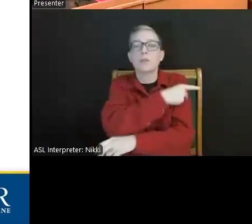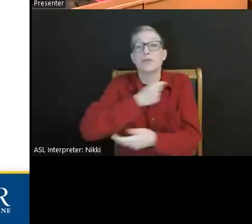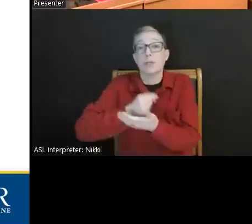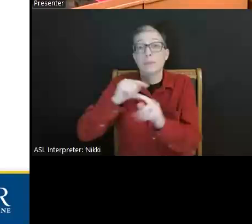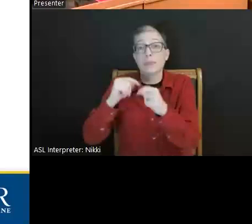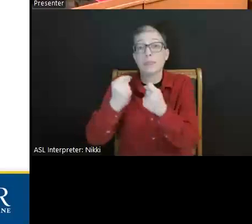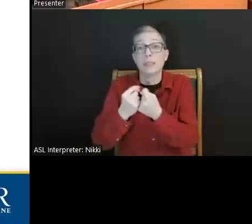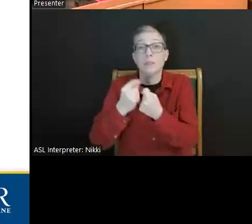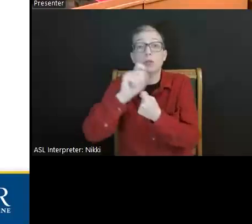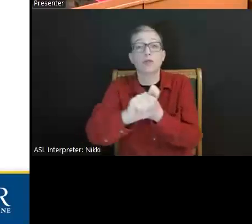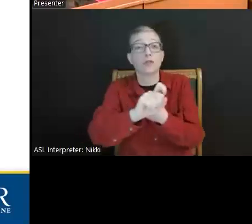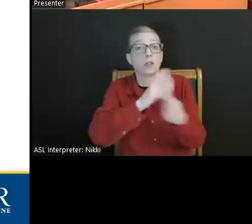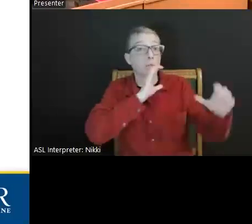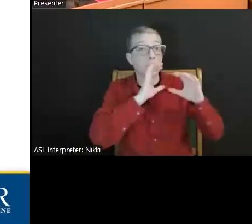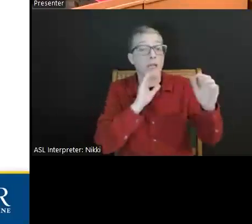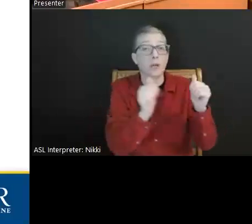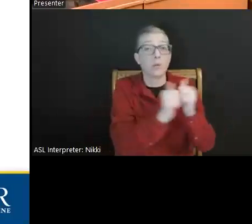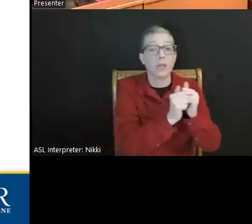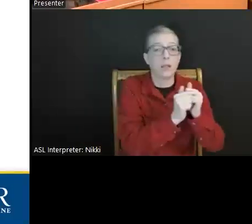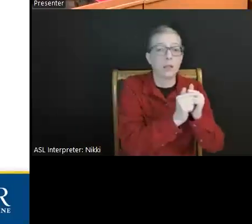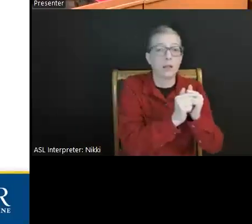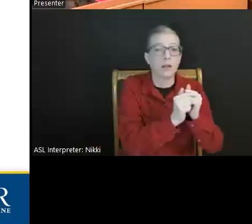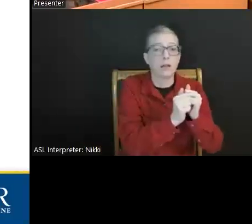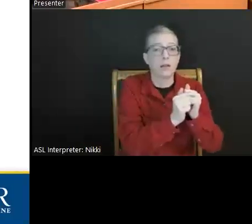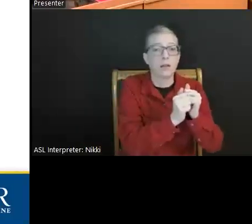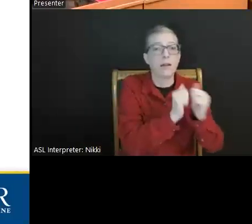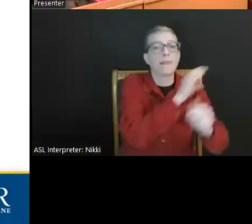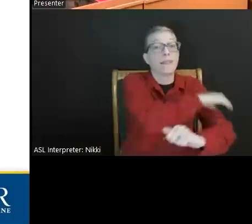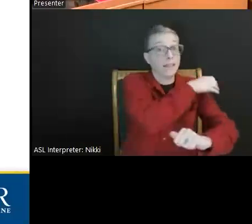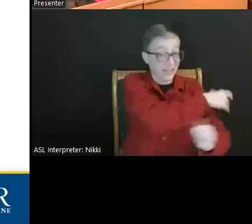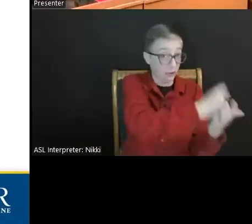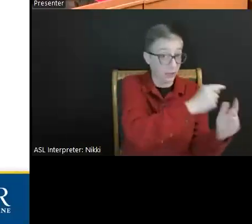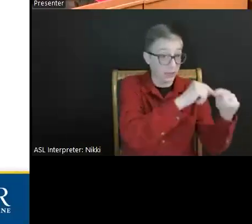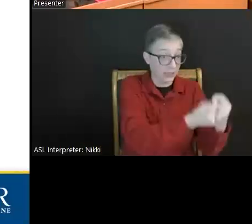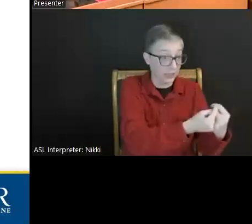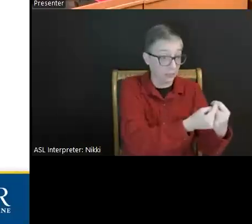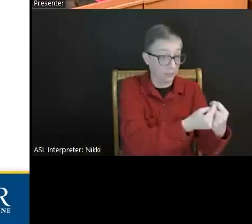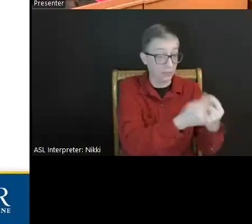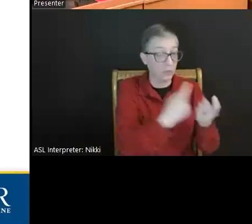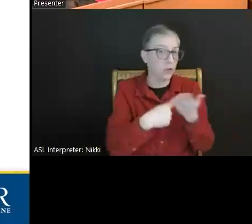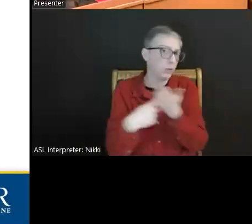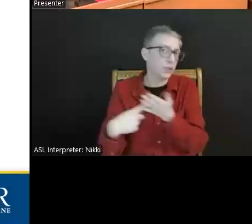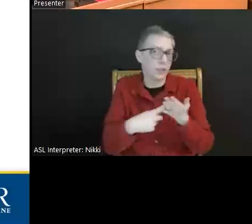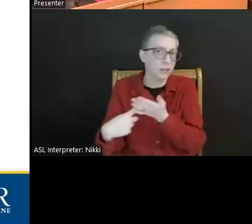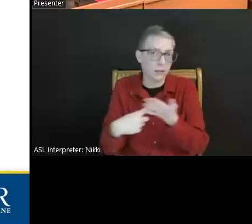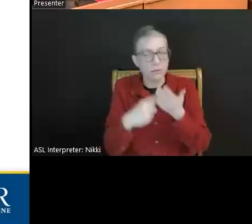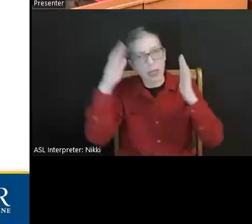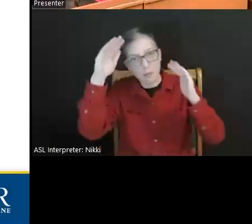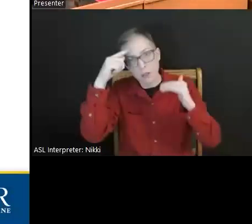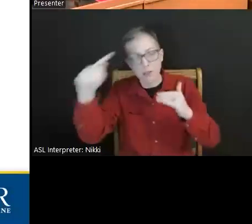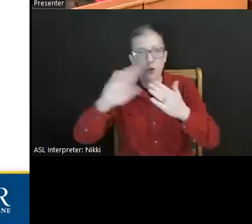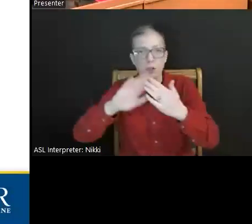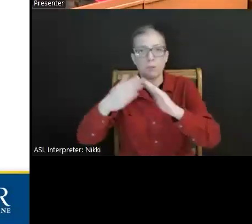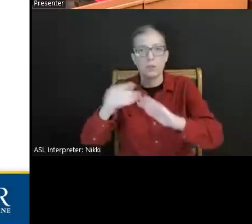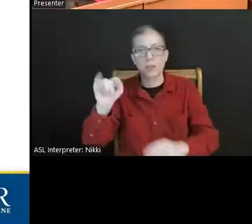clinic treatment team to discuss your recommendations for community ties. We have an internal